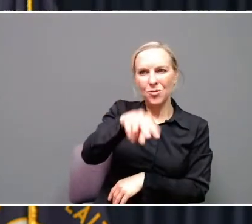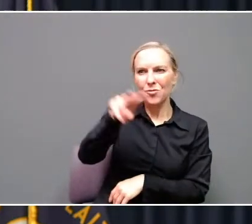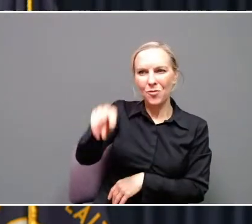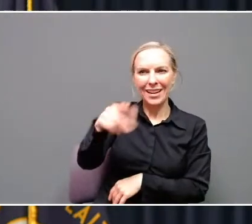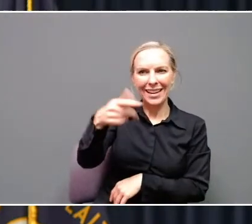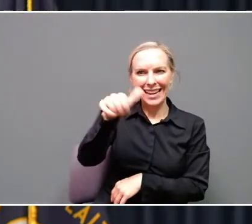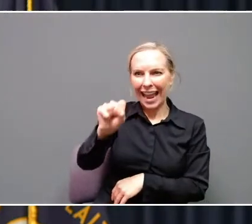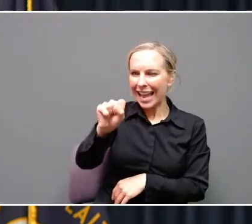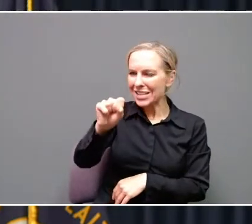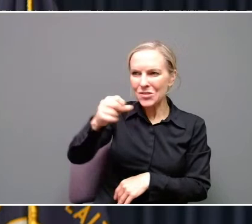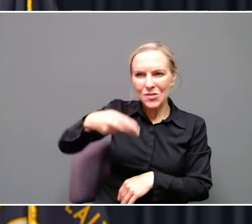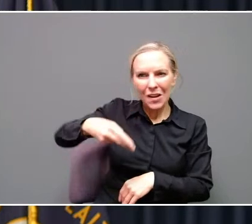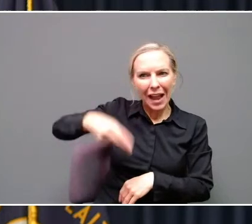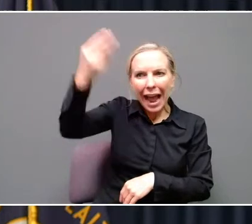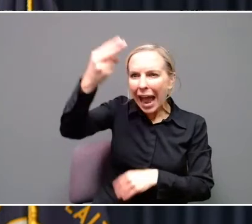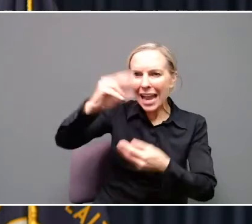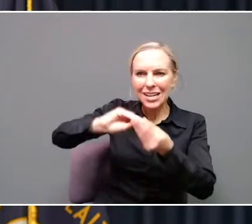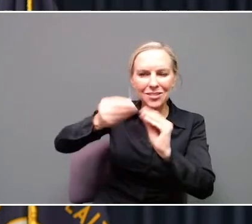June with an average of